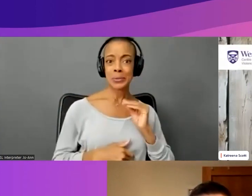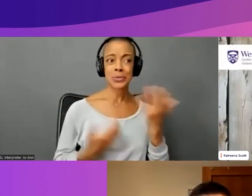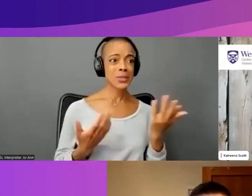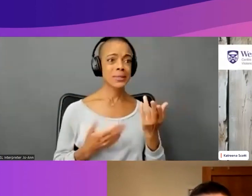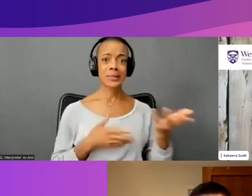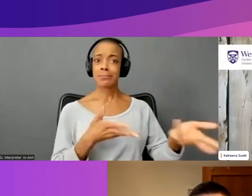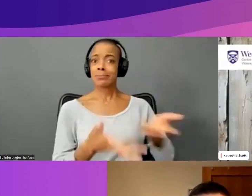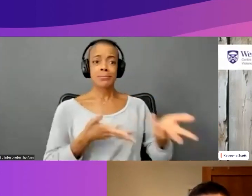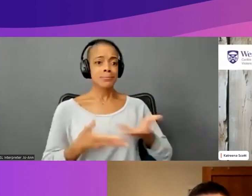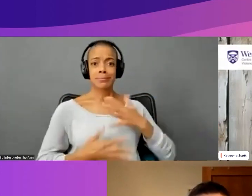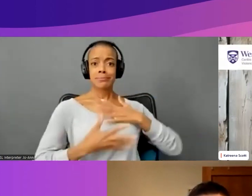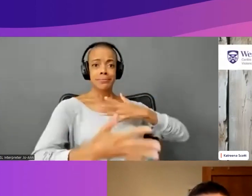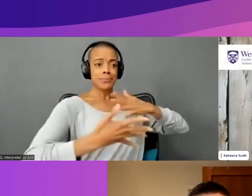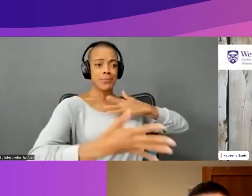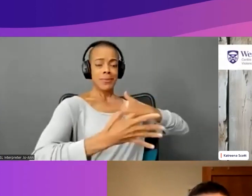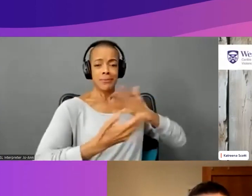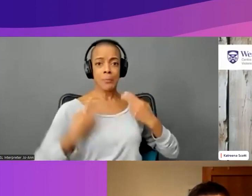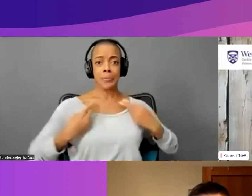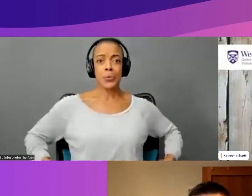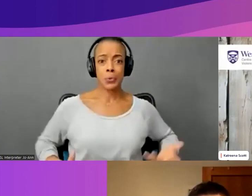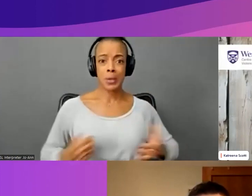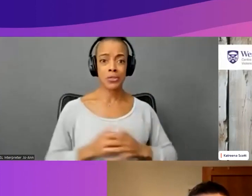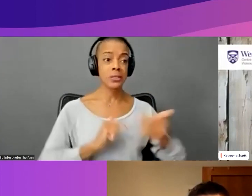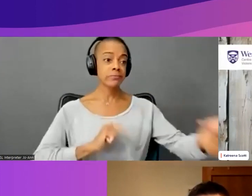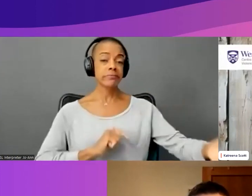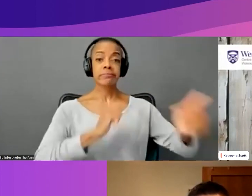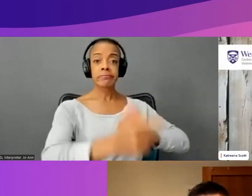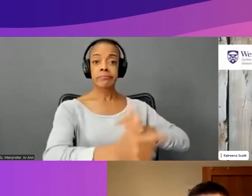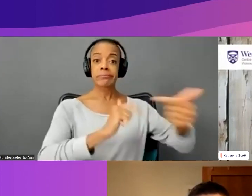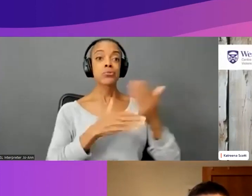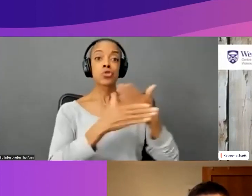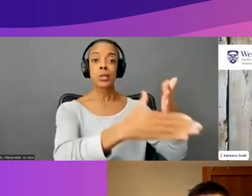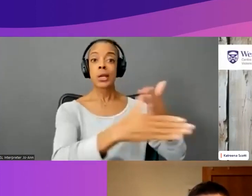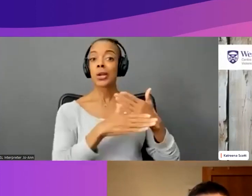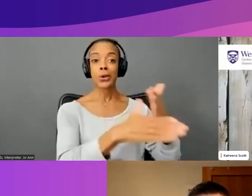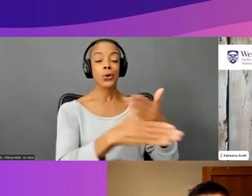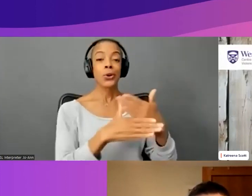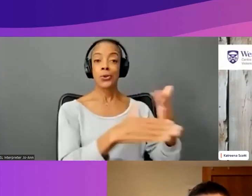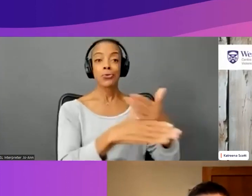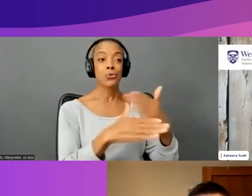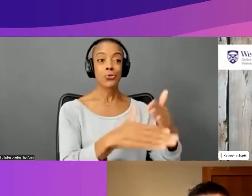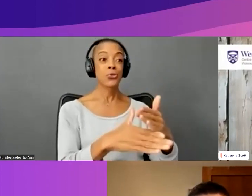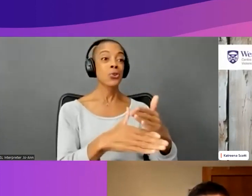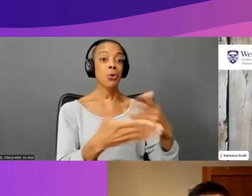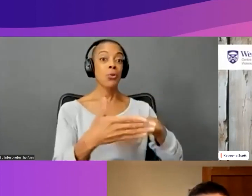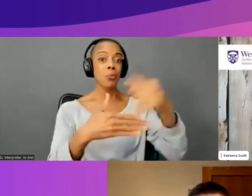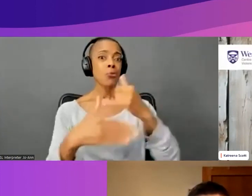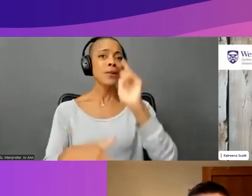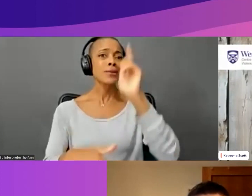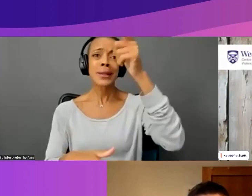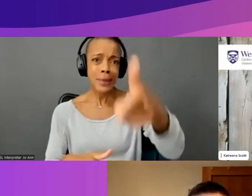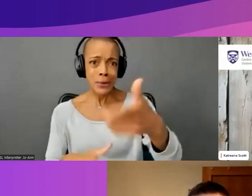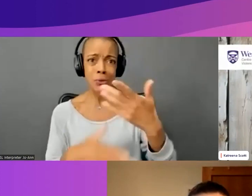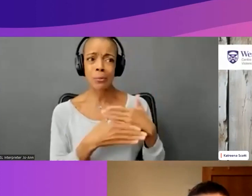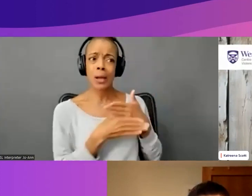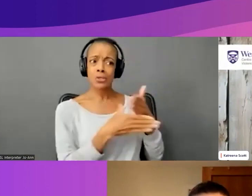level and doing a lot of like back and forth sharing before we even got to the part where we were like formally